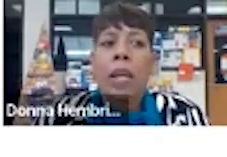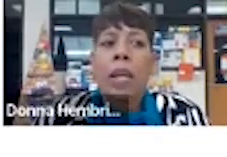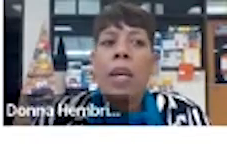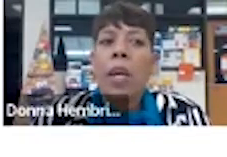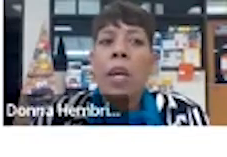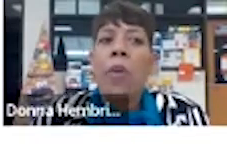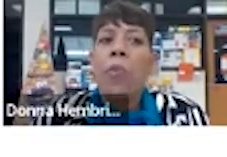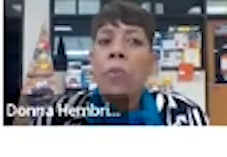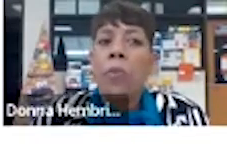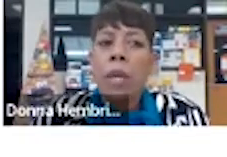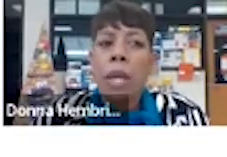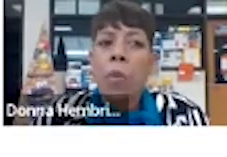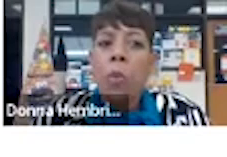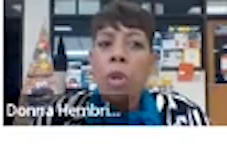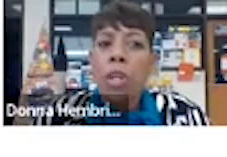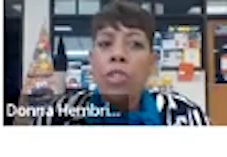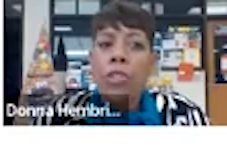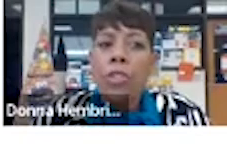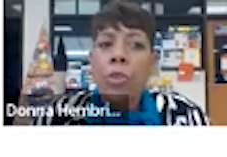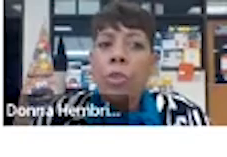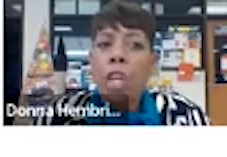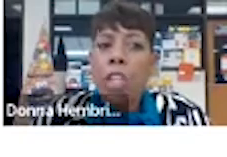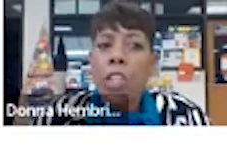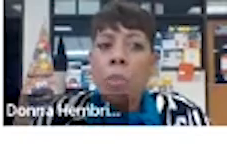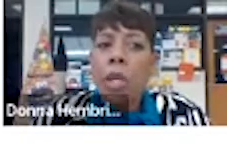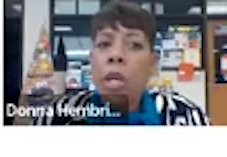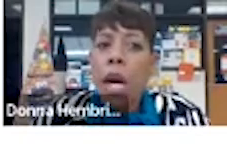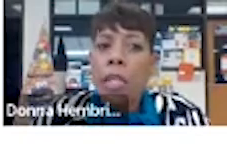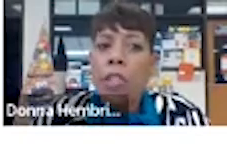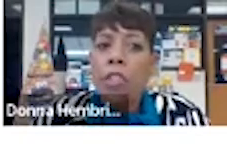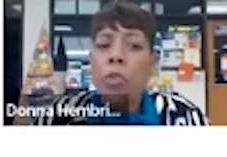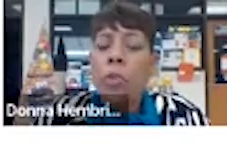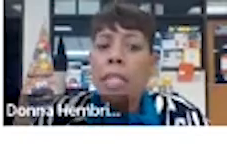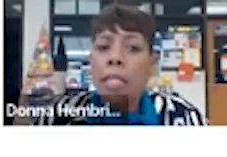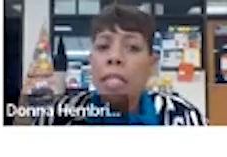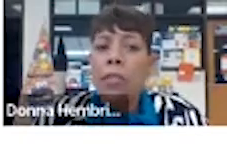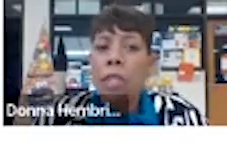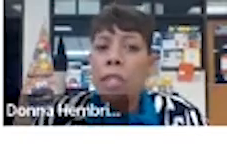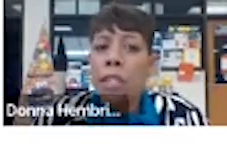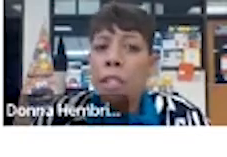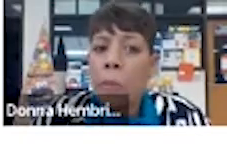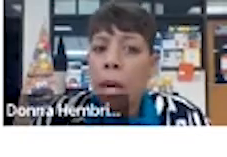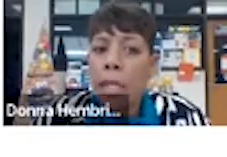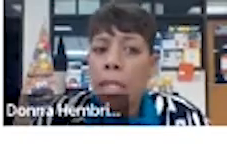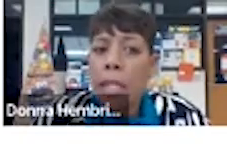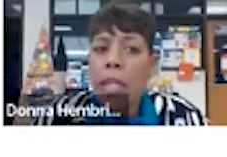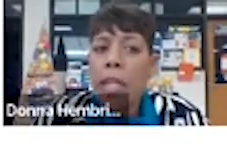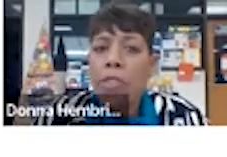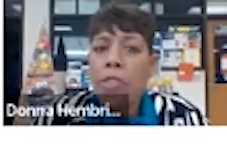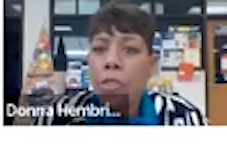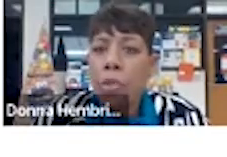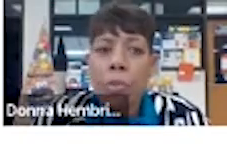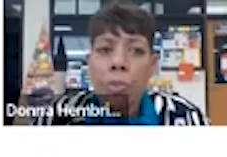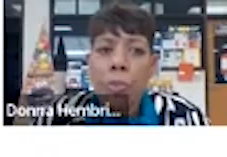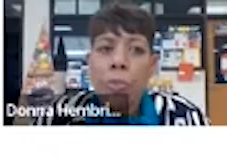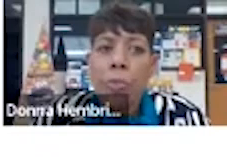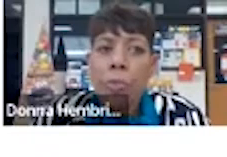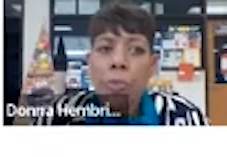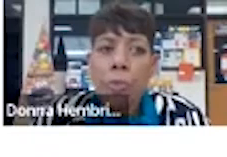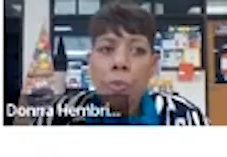Swimming will be awarded to Joshua Collins, who will be attending Rensselaer Polytech